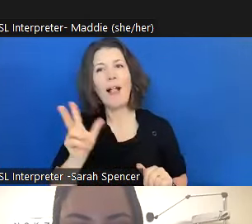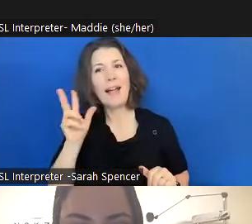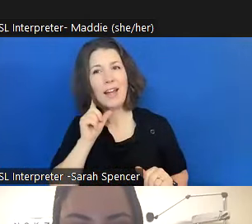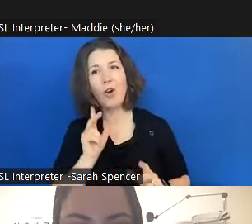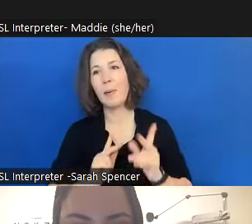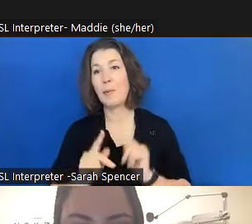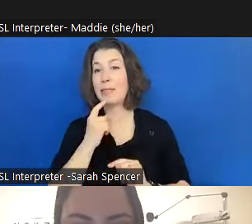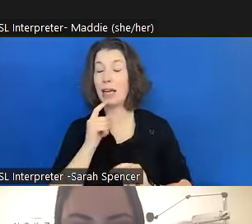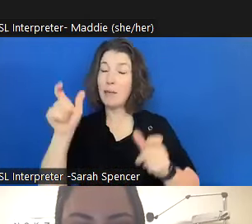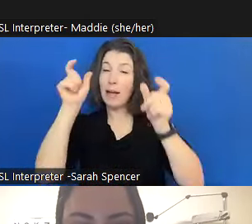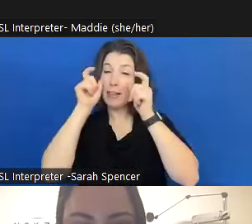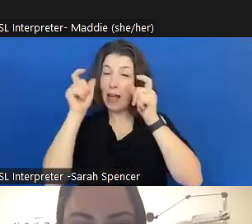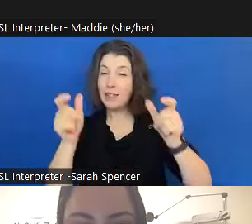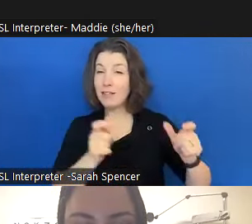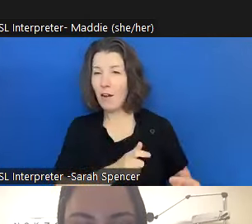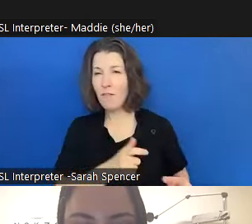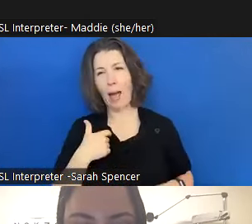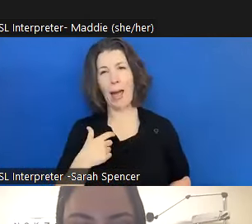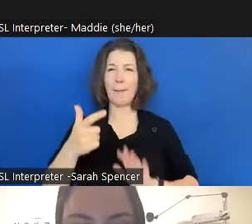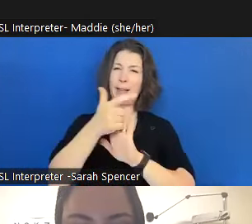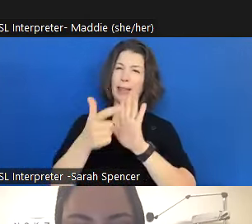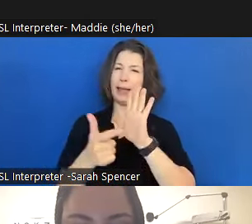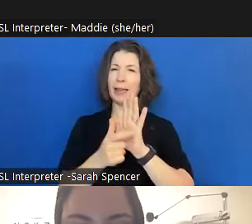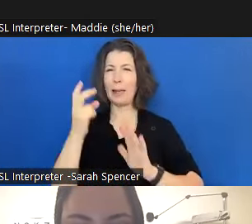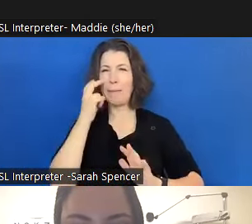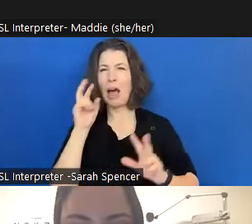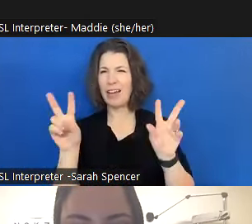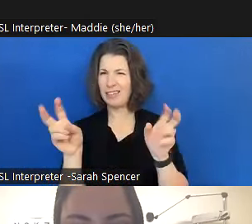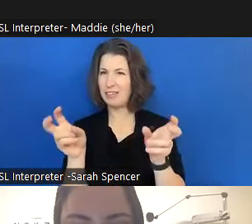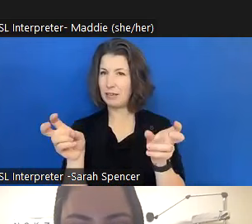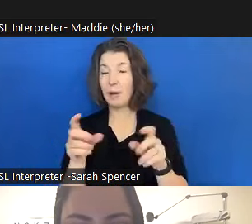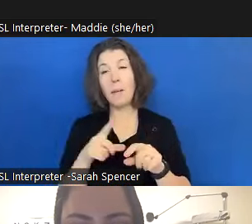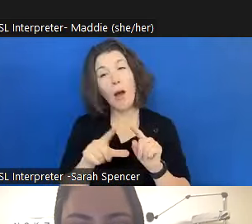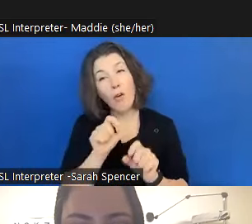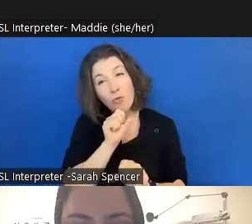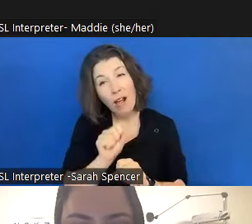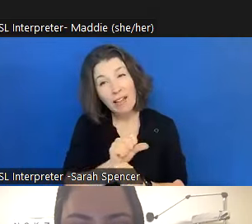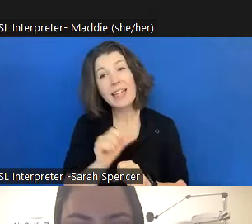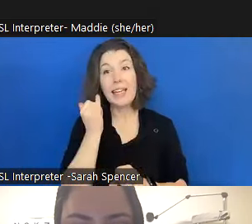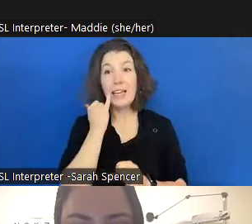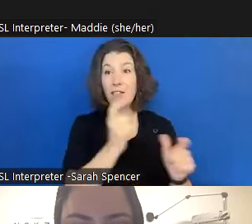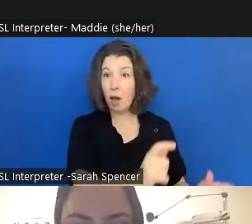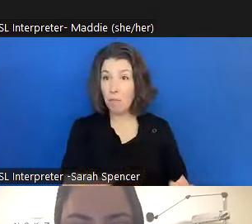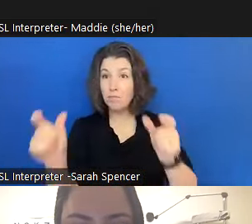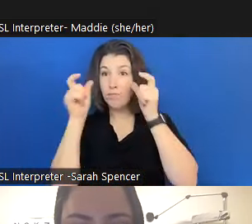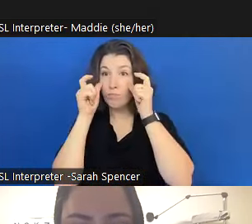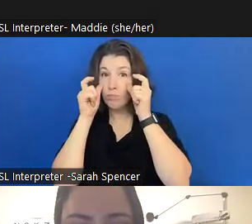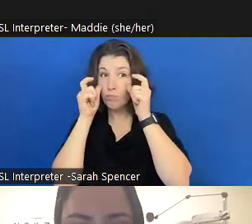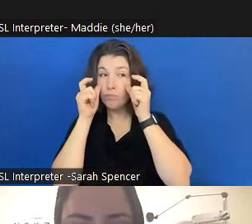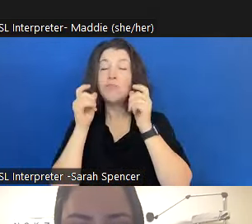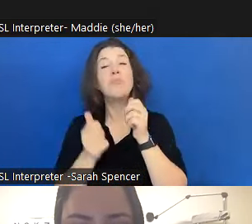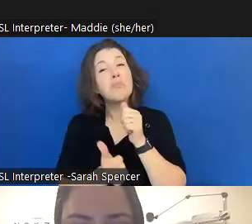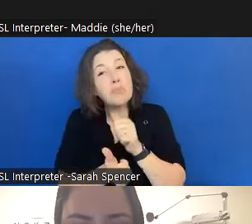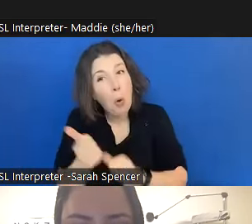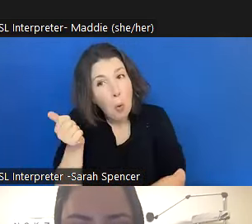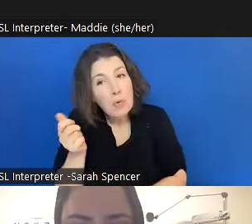my glasses off, I'm legally blind. The reality is, though, if you put those glasses back on, for most